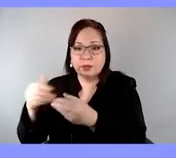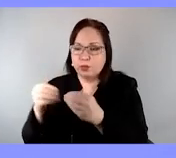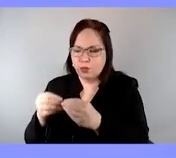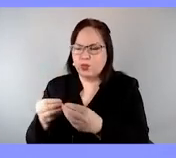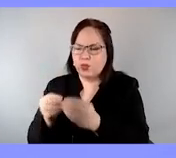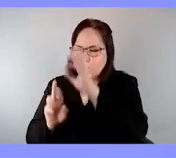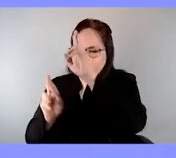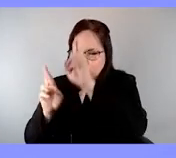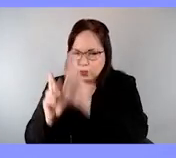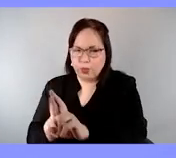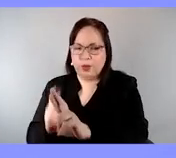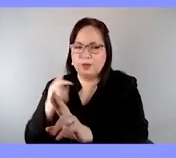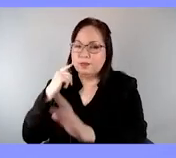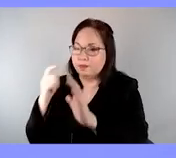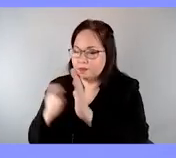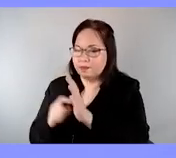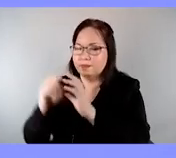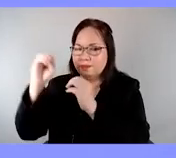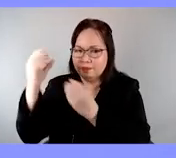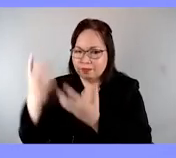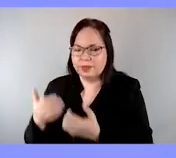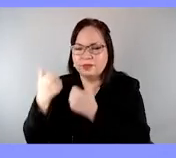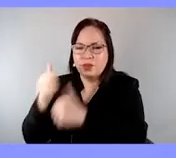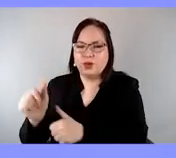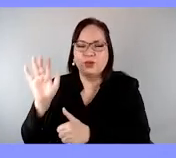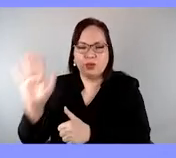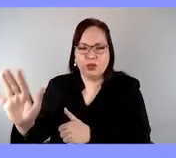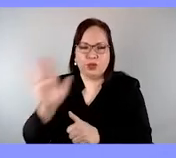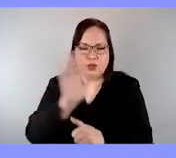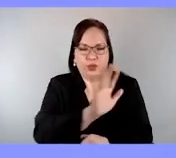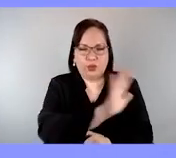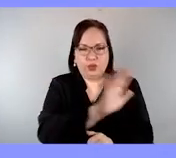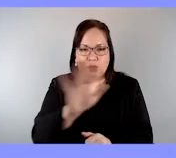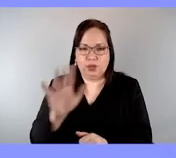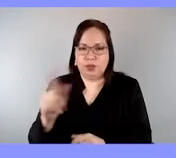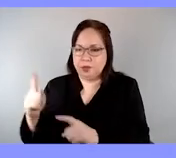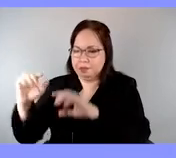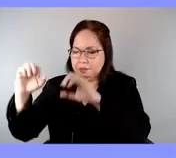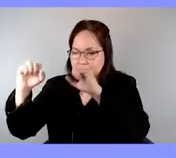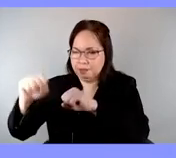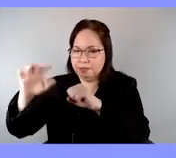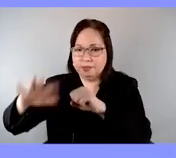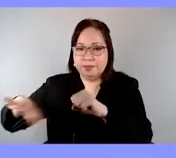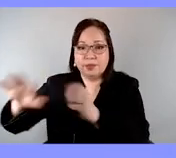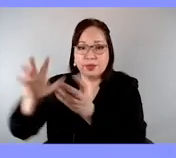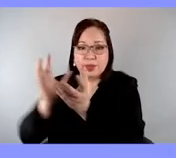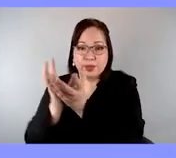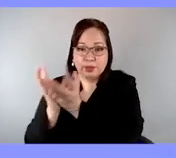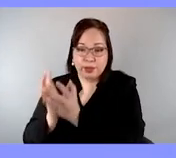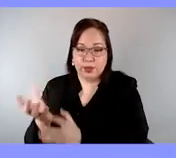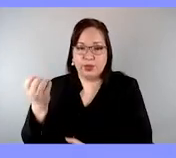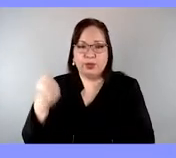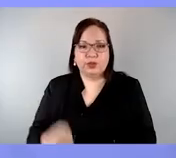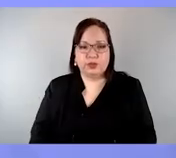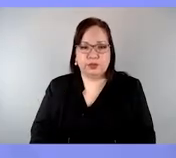fully realized in accordance with the will and the consent of the